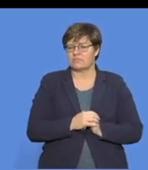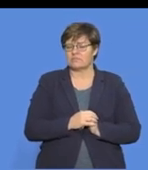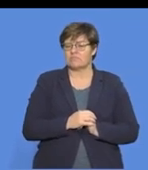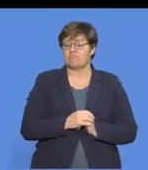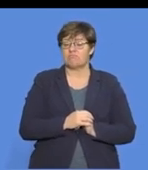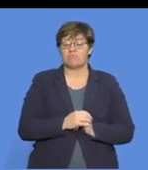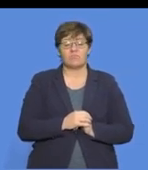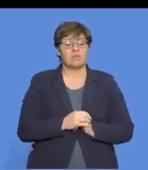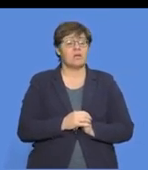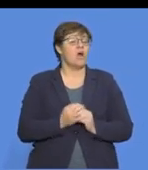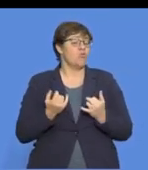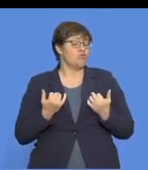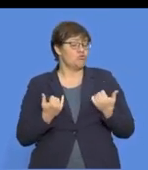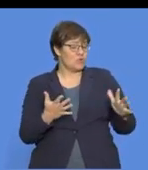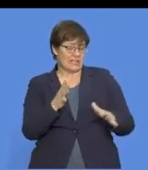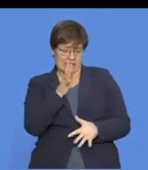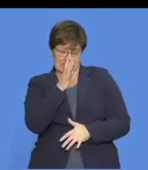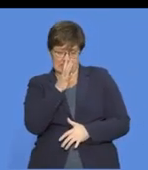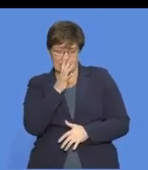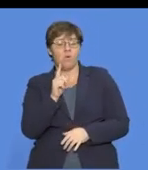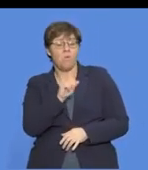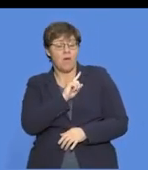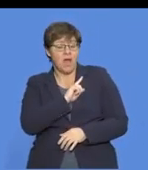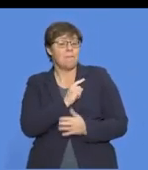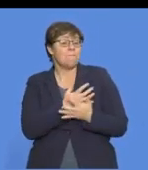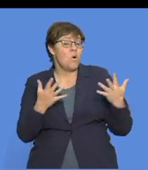things, so obviously its function would be